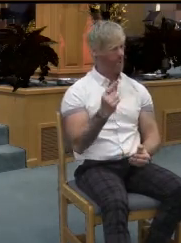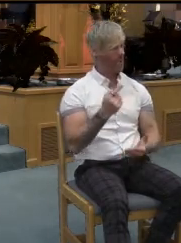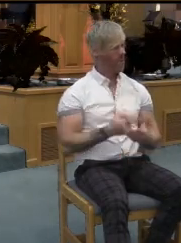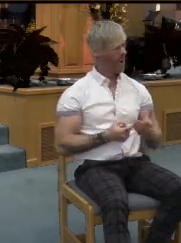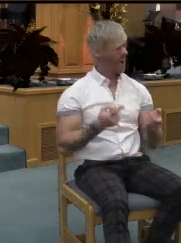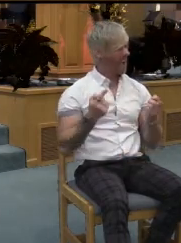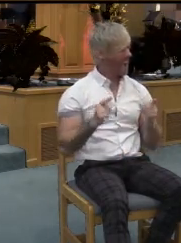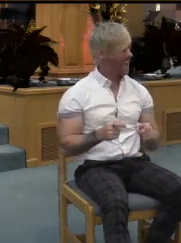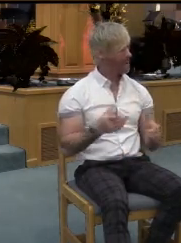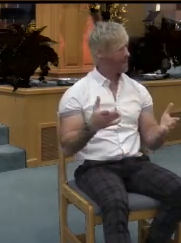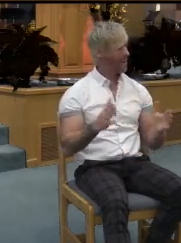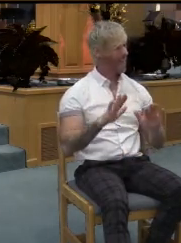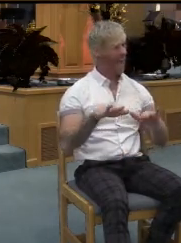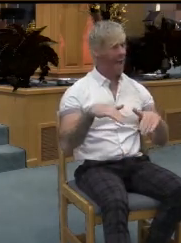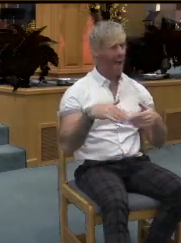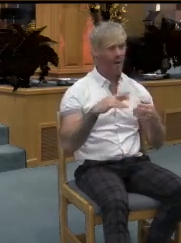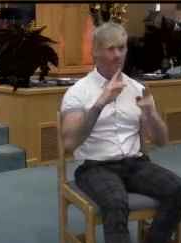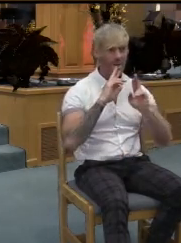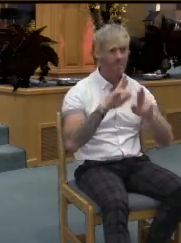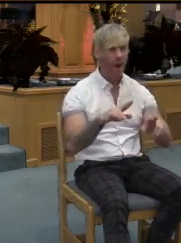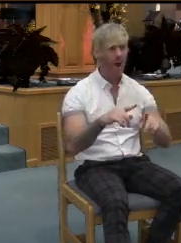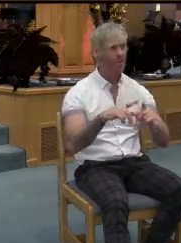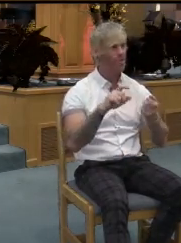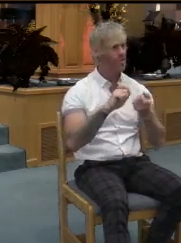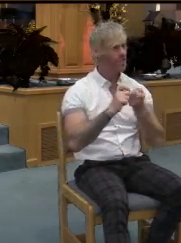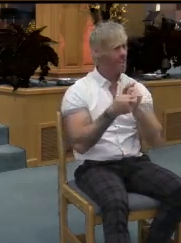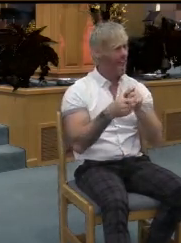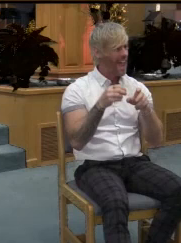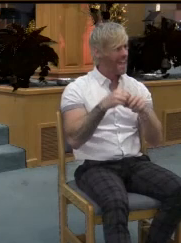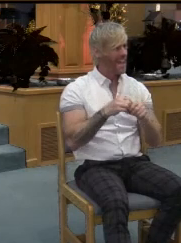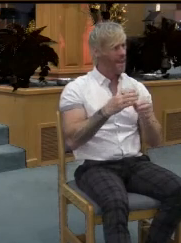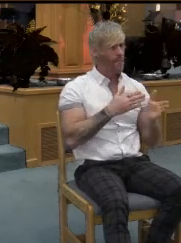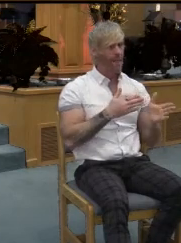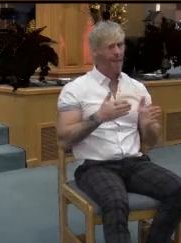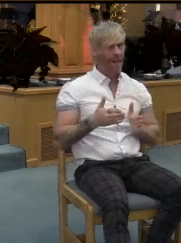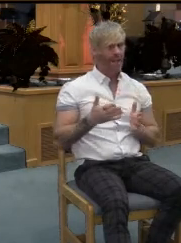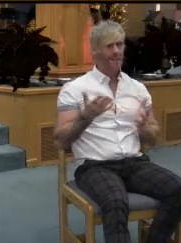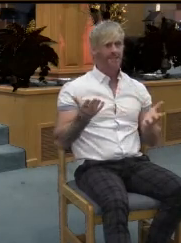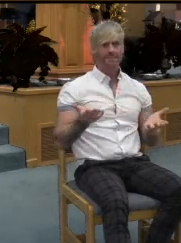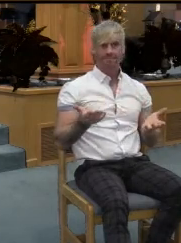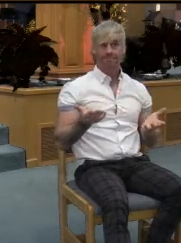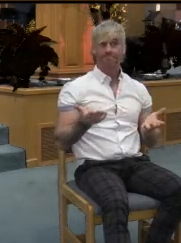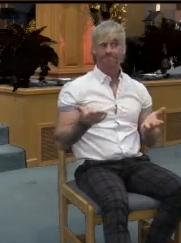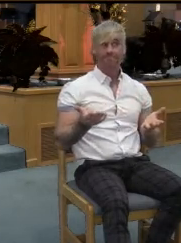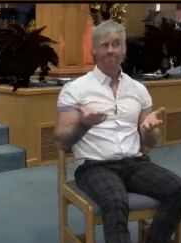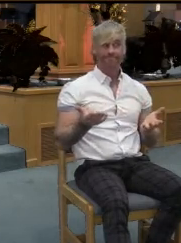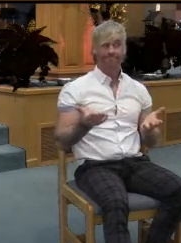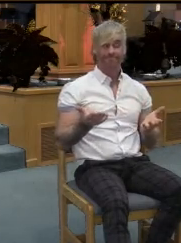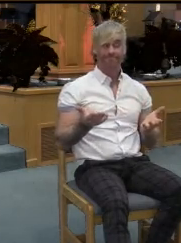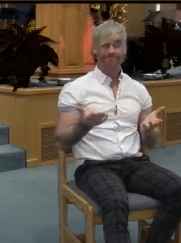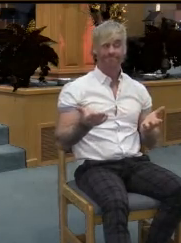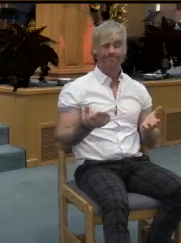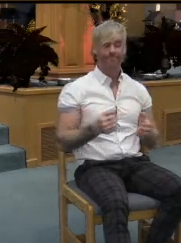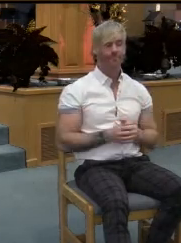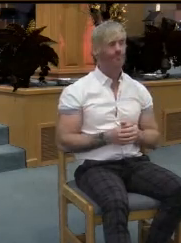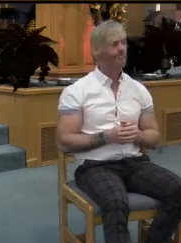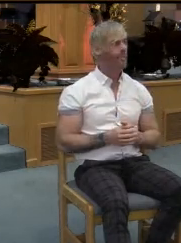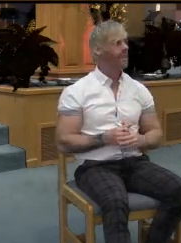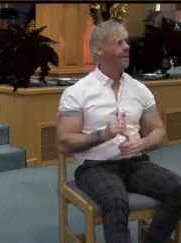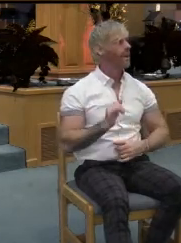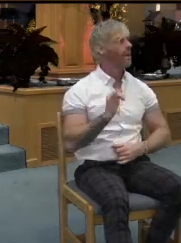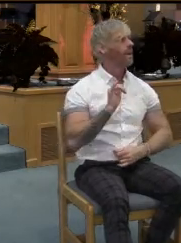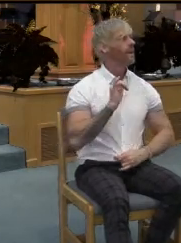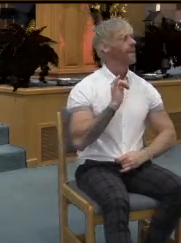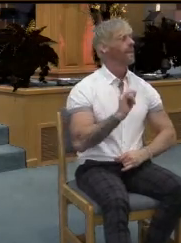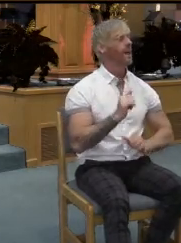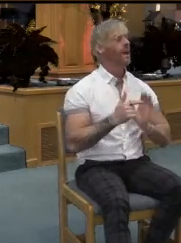Okay, how you respond to changes in your plans, basically. Anomalies indicate that